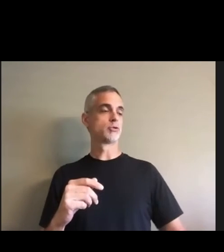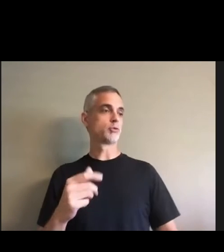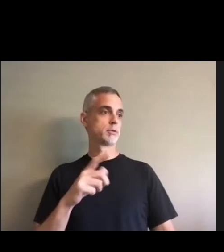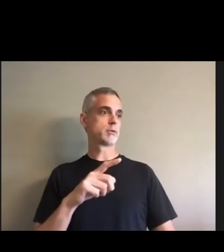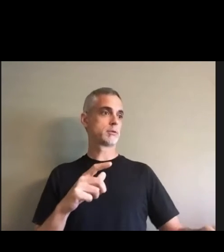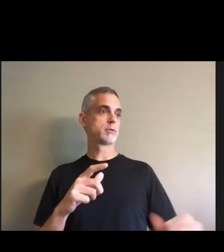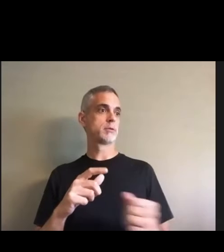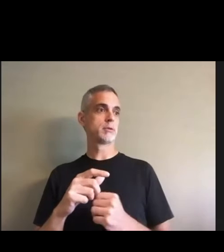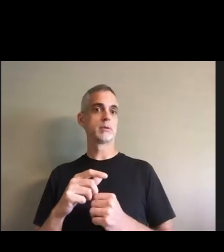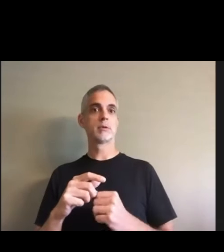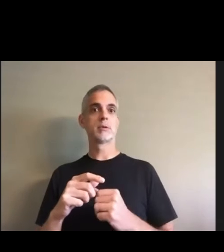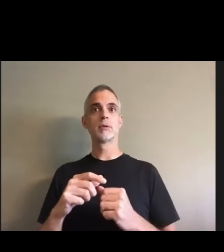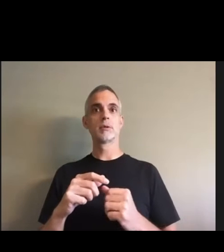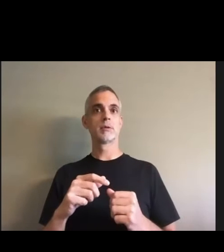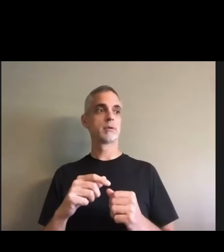Some